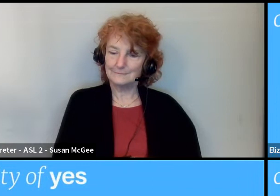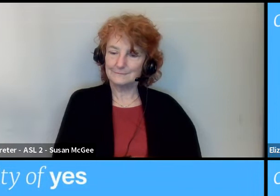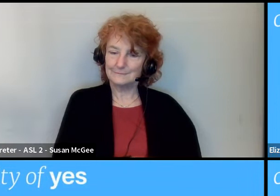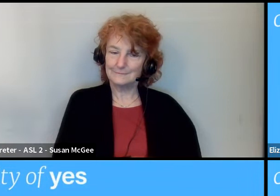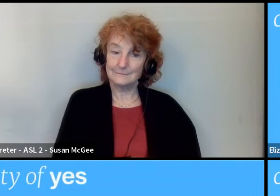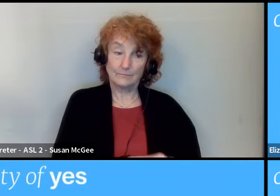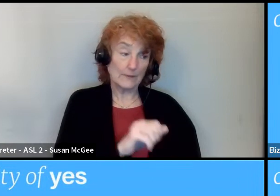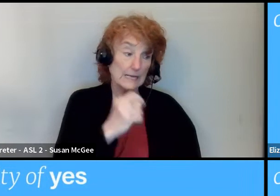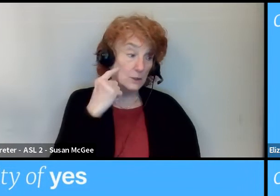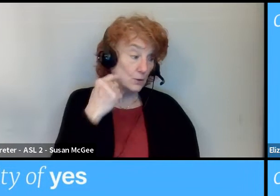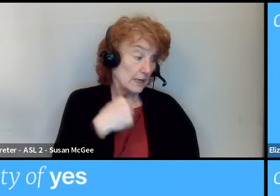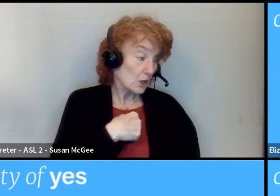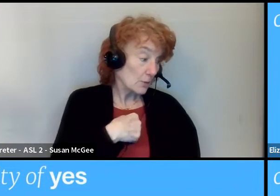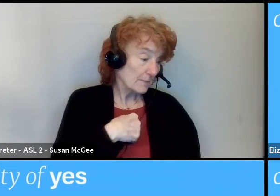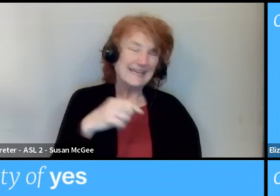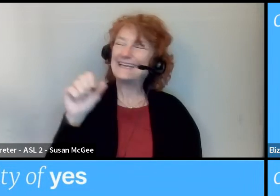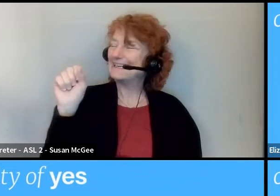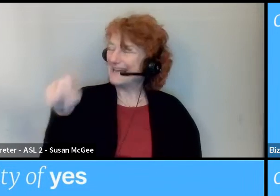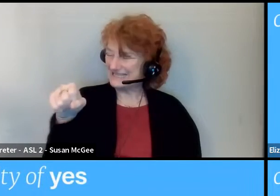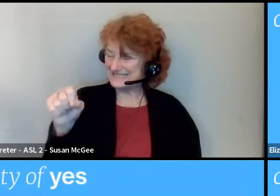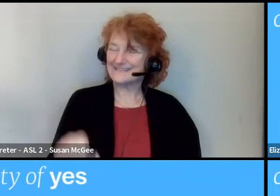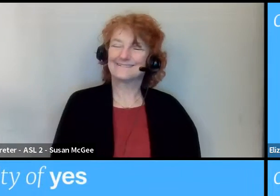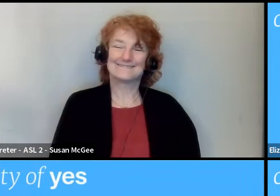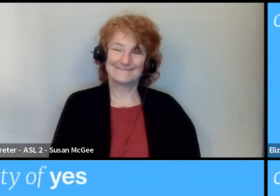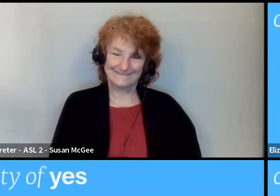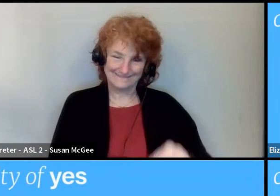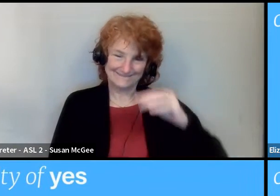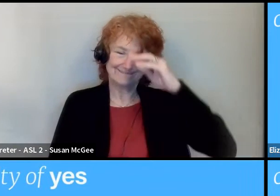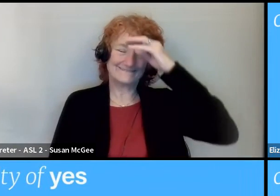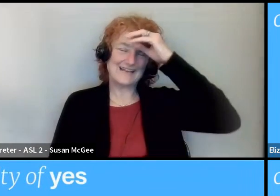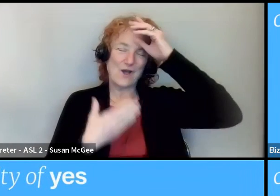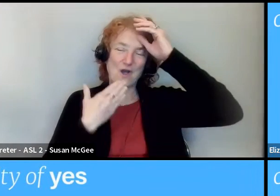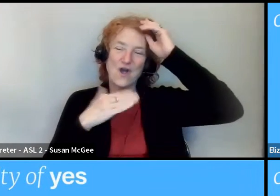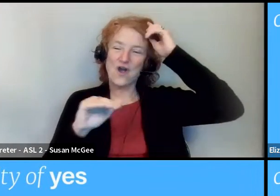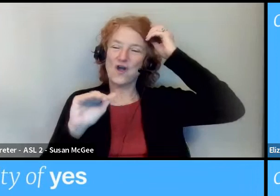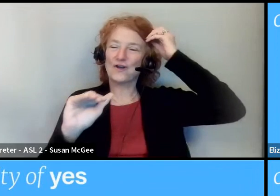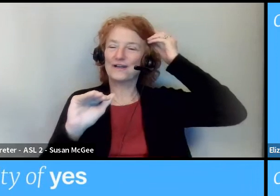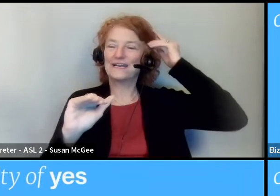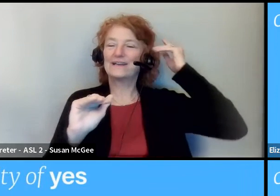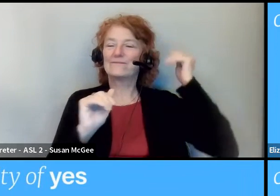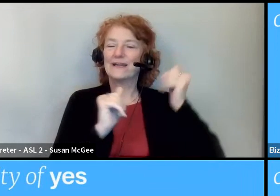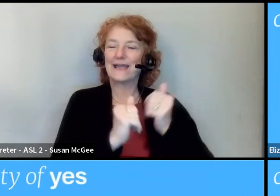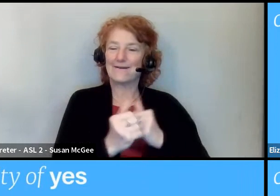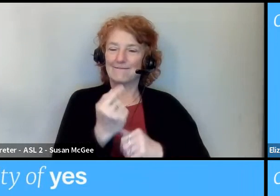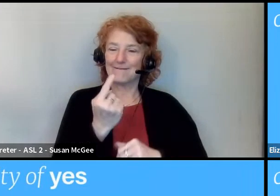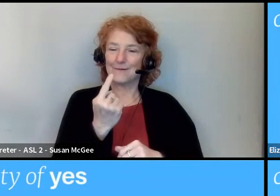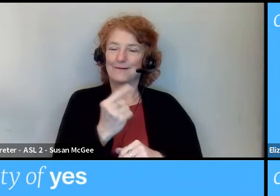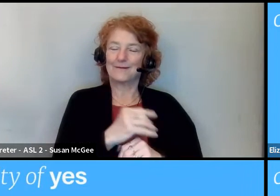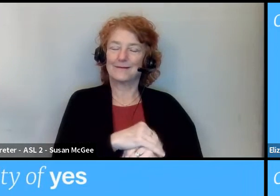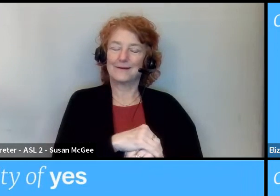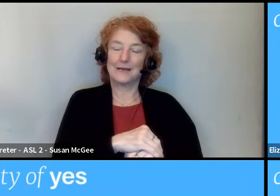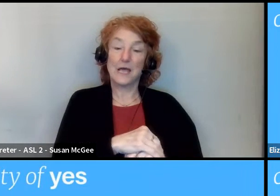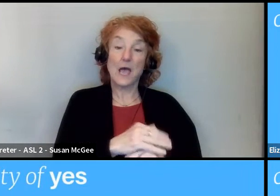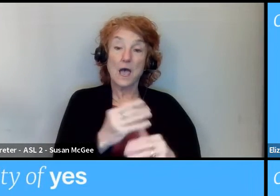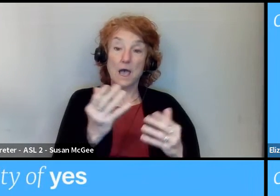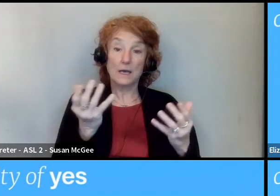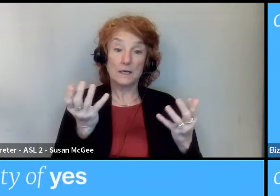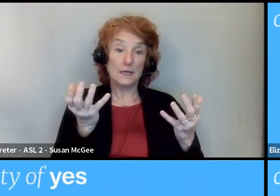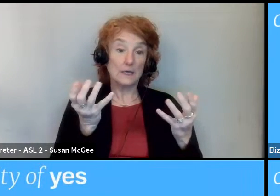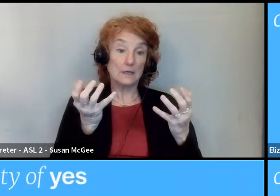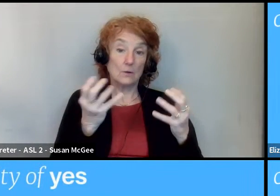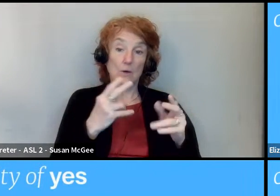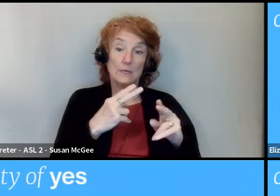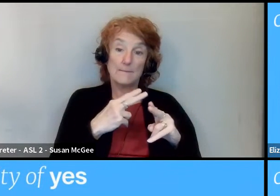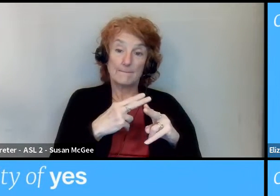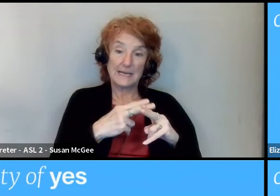Can you hear me? Yes, we can. Hi, good evening, everyone. I just want to mention